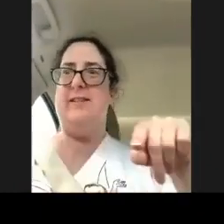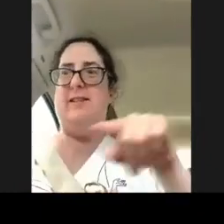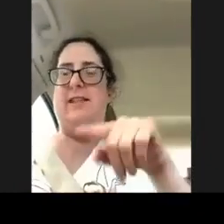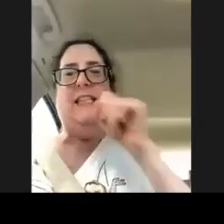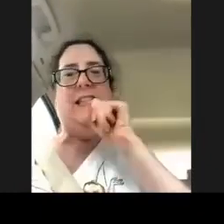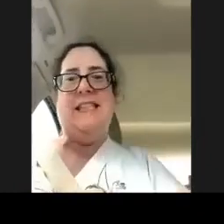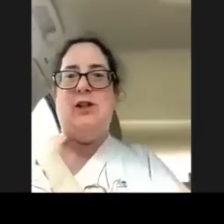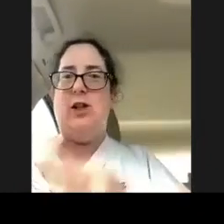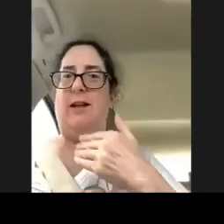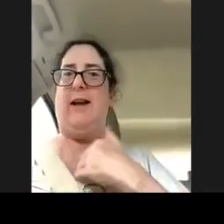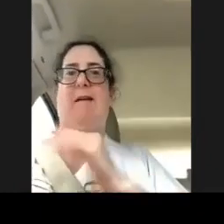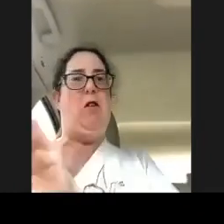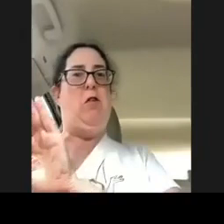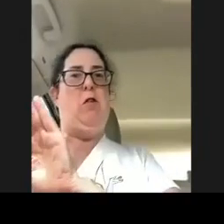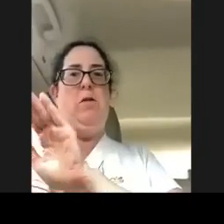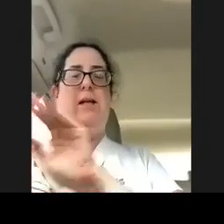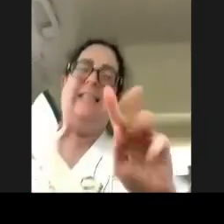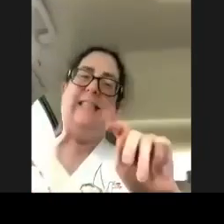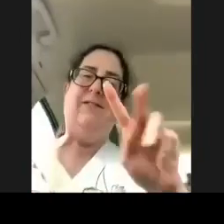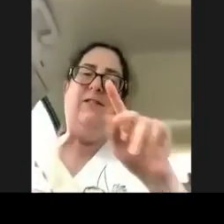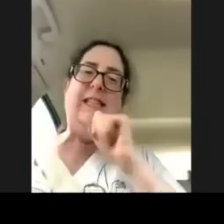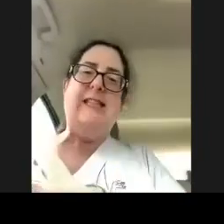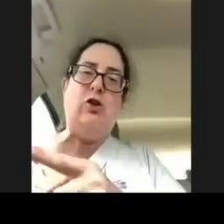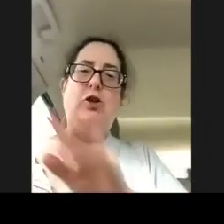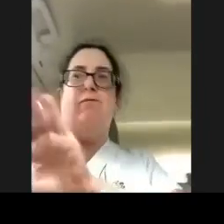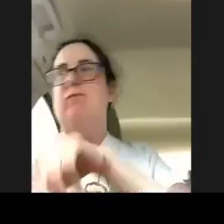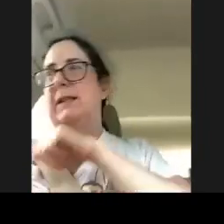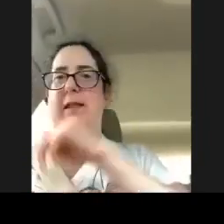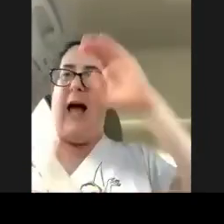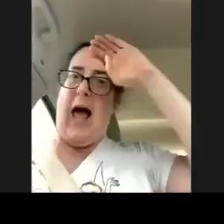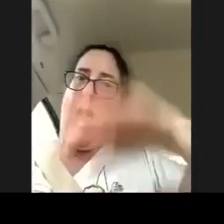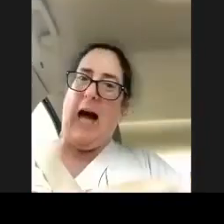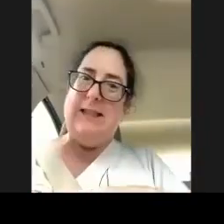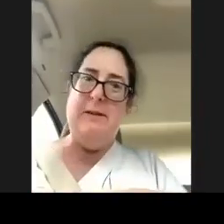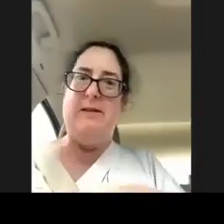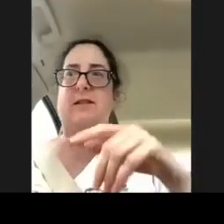like, for example, Roseanne's personality, she's very interesting, you know,